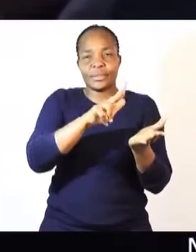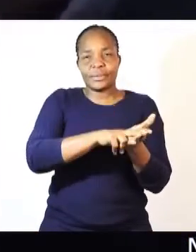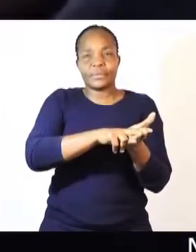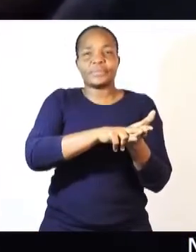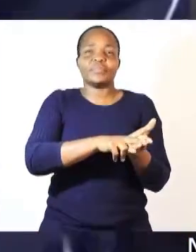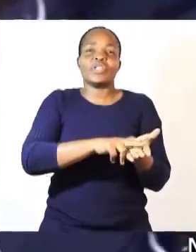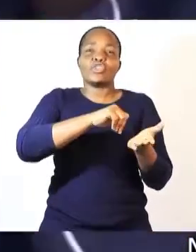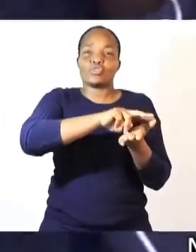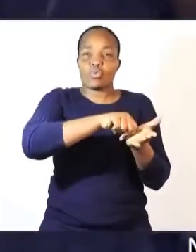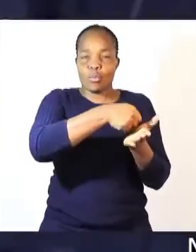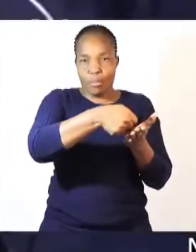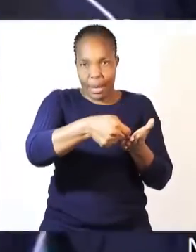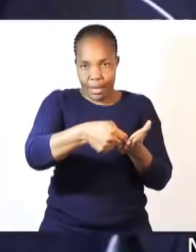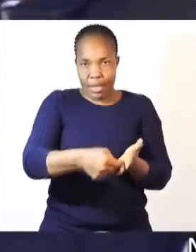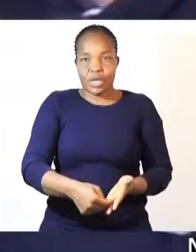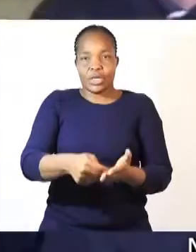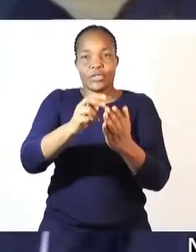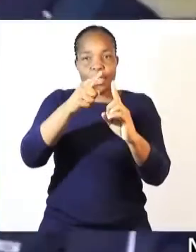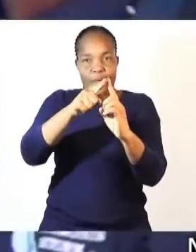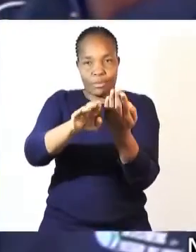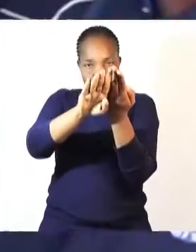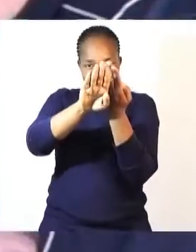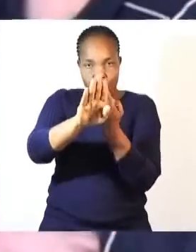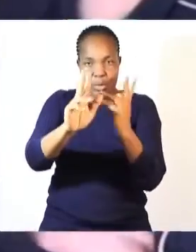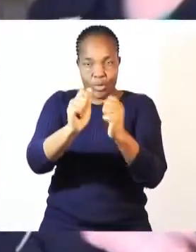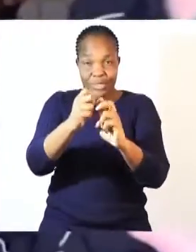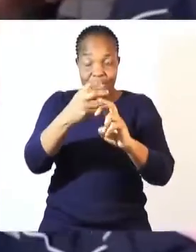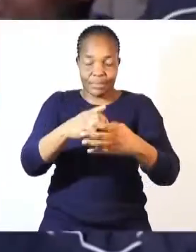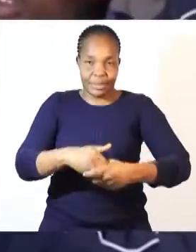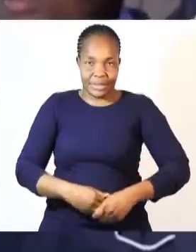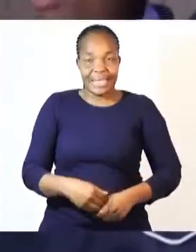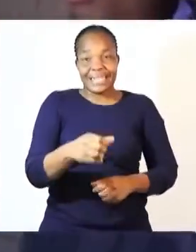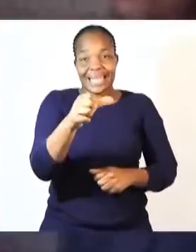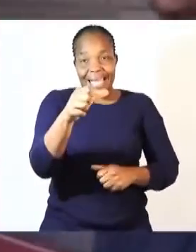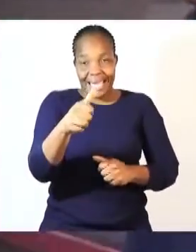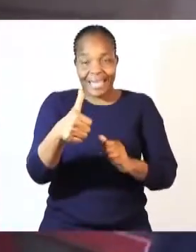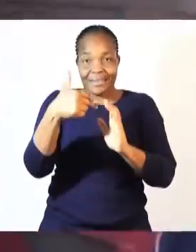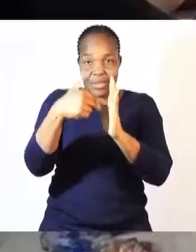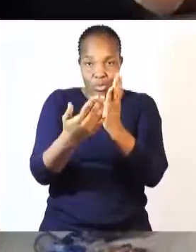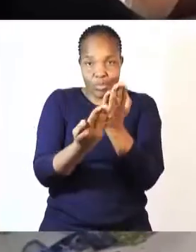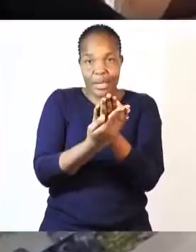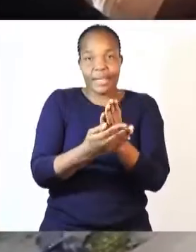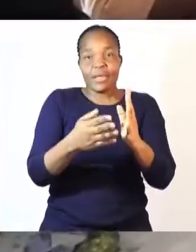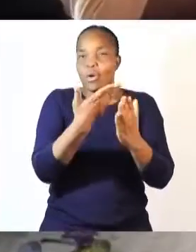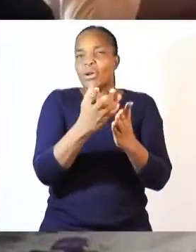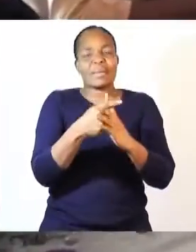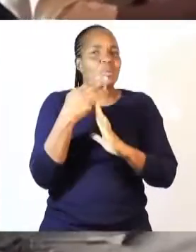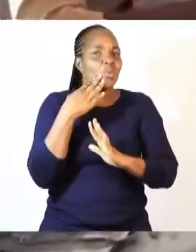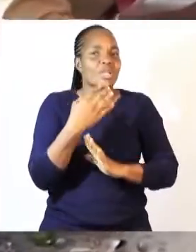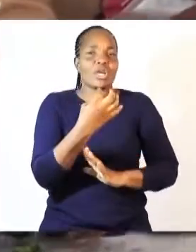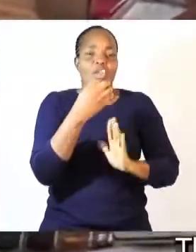of Persons with Disabilities, CRPD, and its optional protocols on the 4th of December